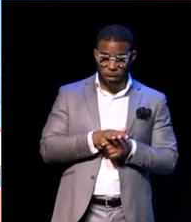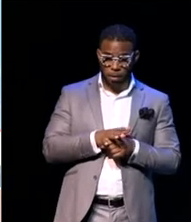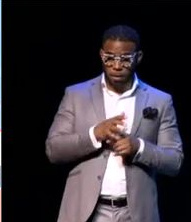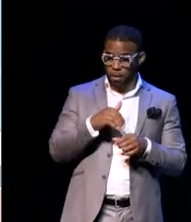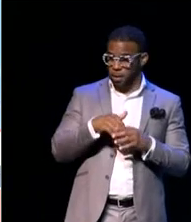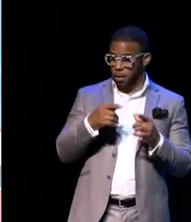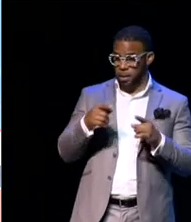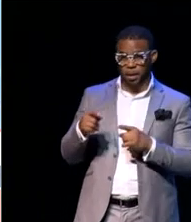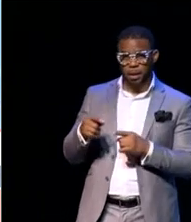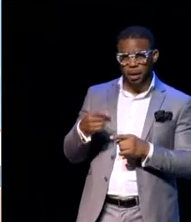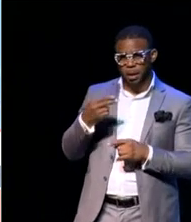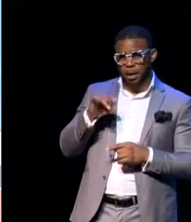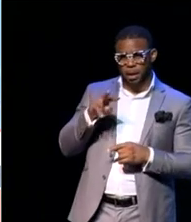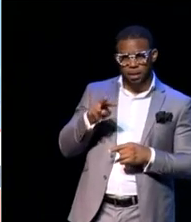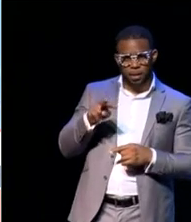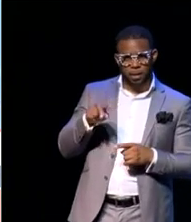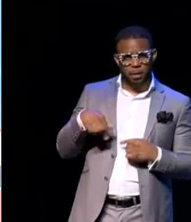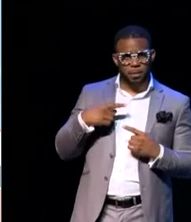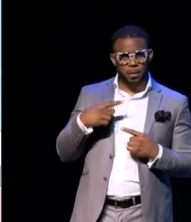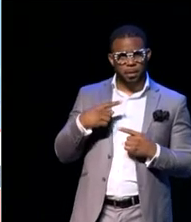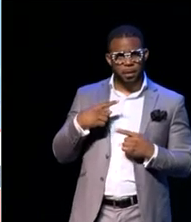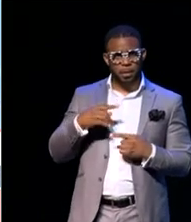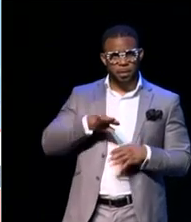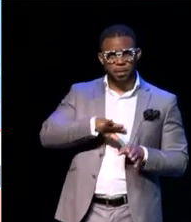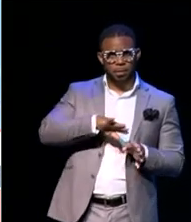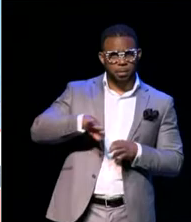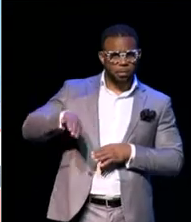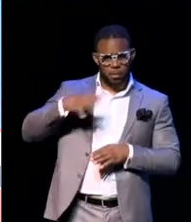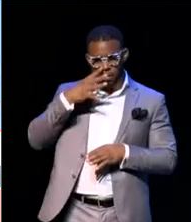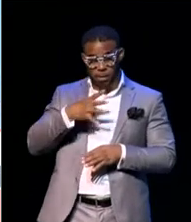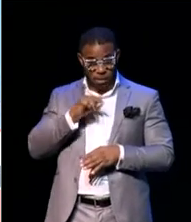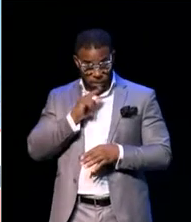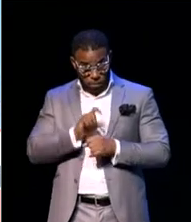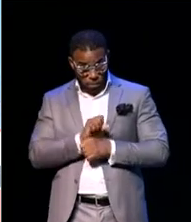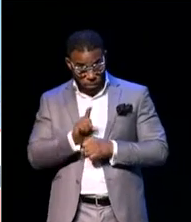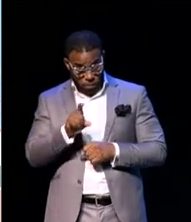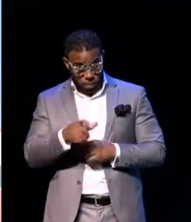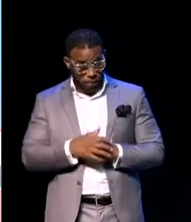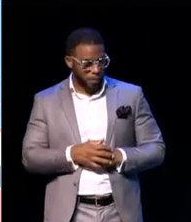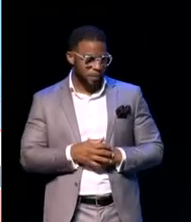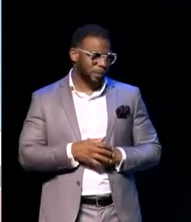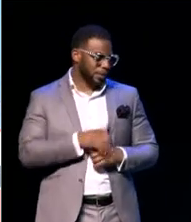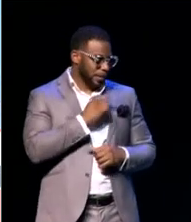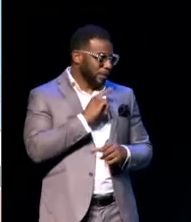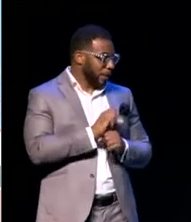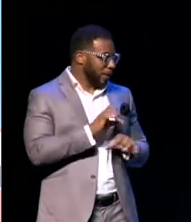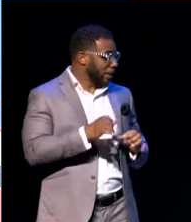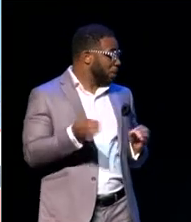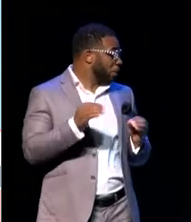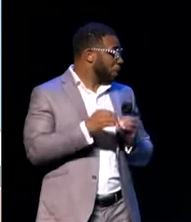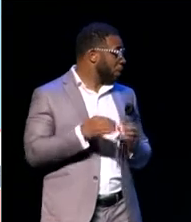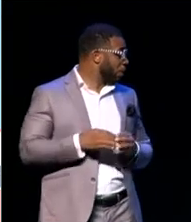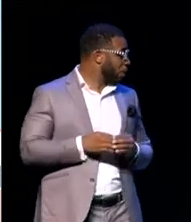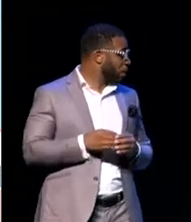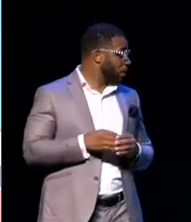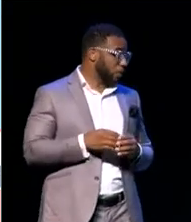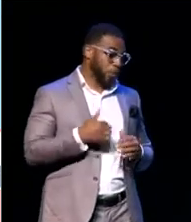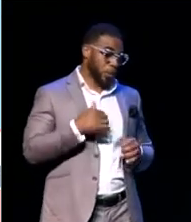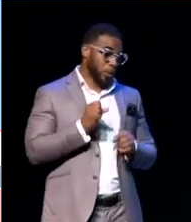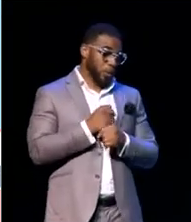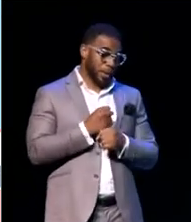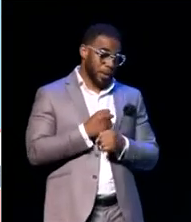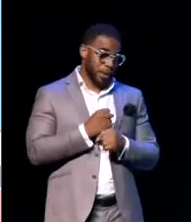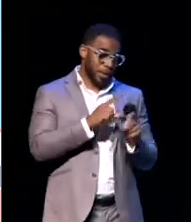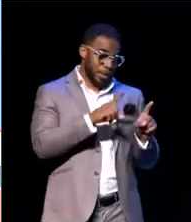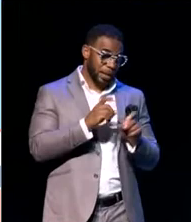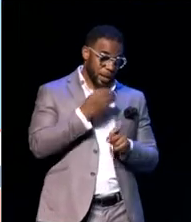came into being, HIV has been pushed to the side. Is this true? It's not. We actually did more. We created